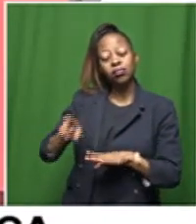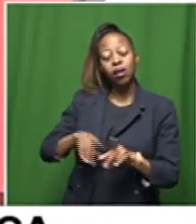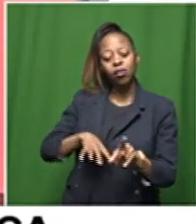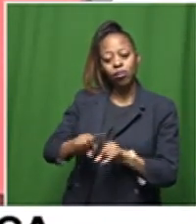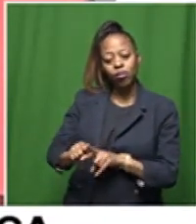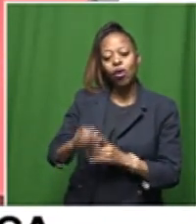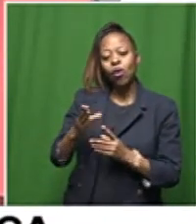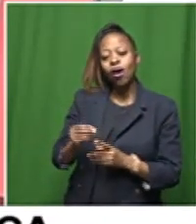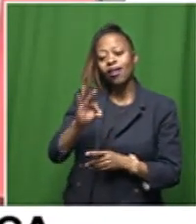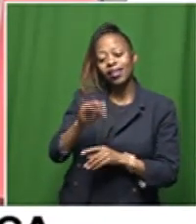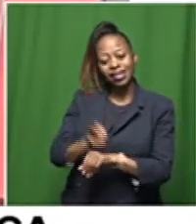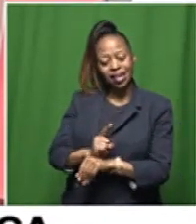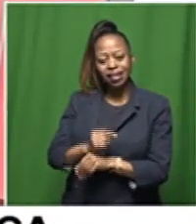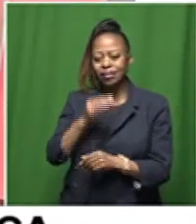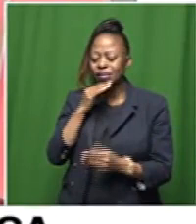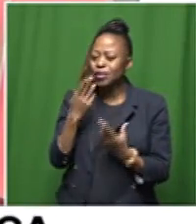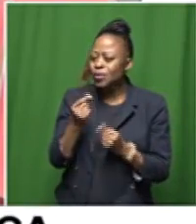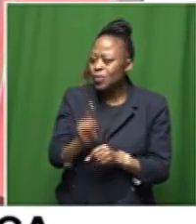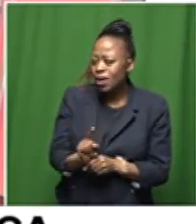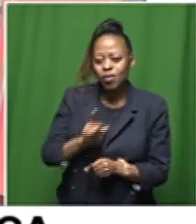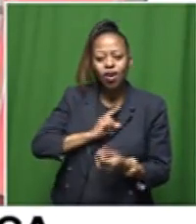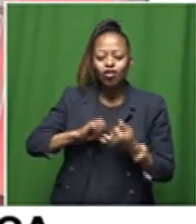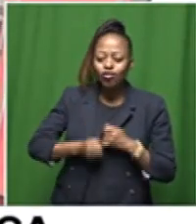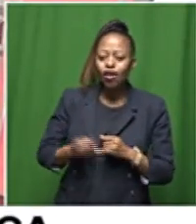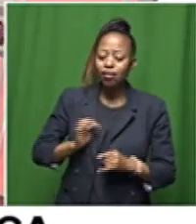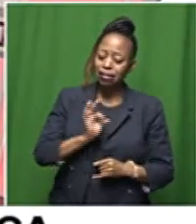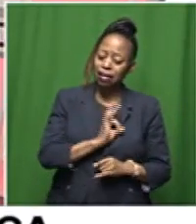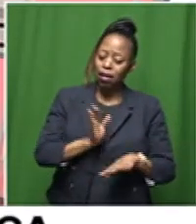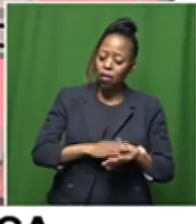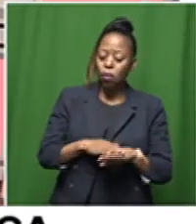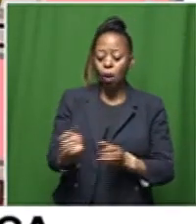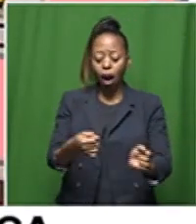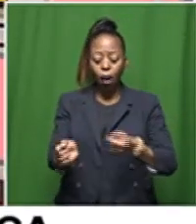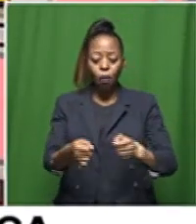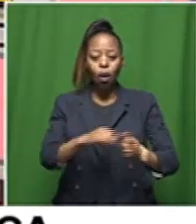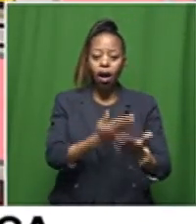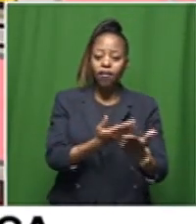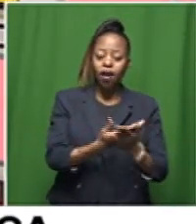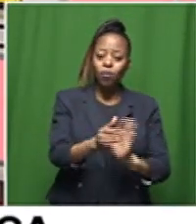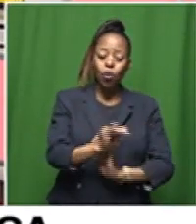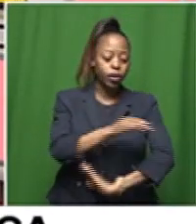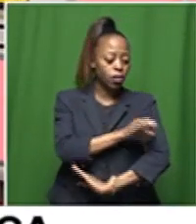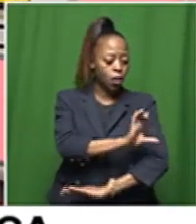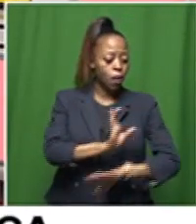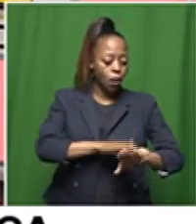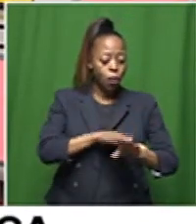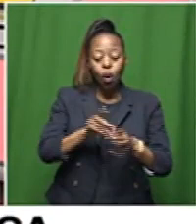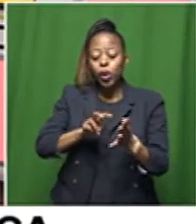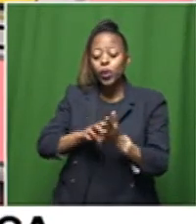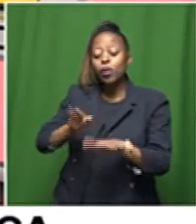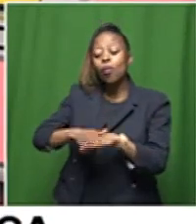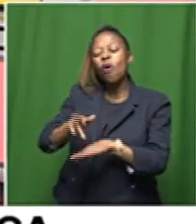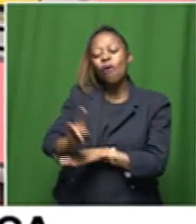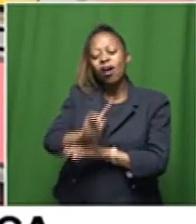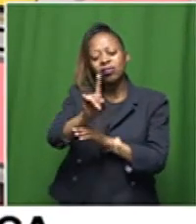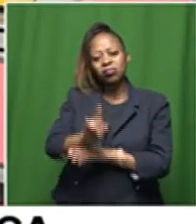we have about 30 seconds left. What are you doing with respect to capacitating the human resources that are available or what you would need to help out with these